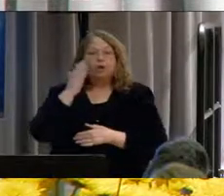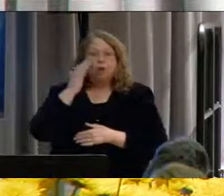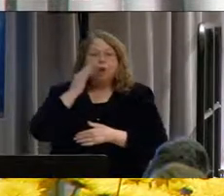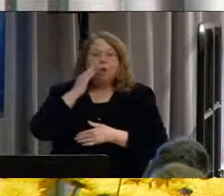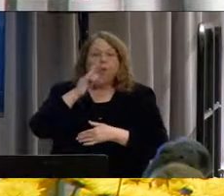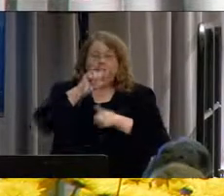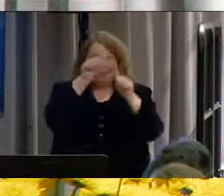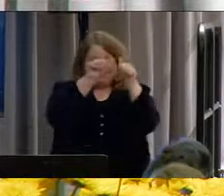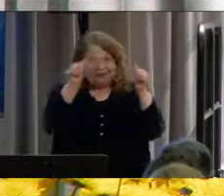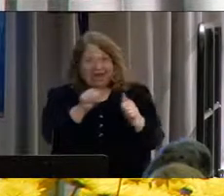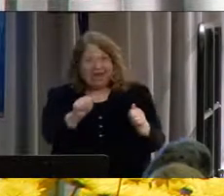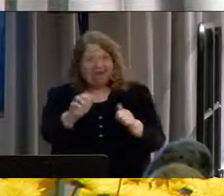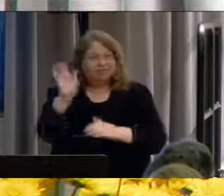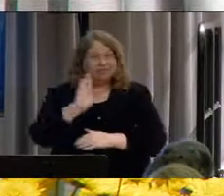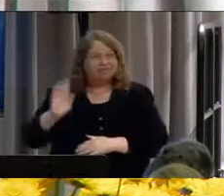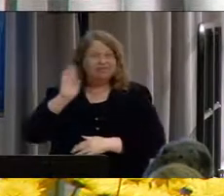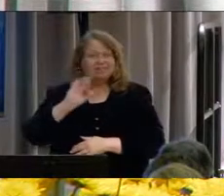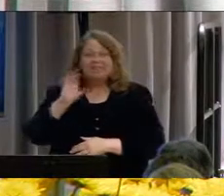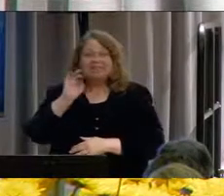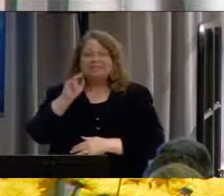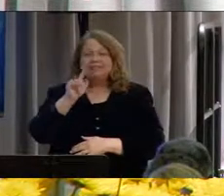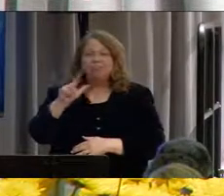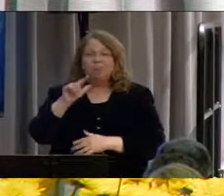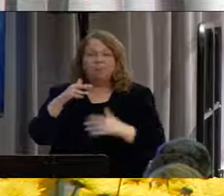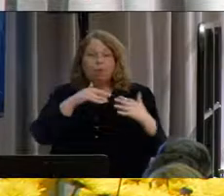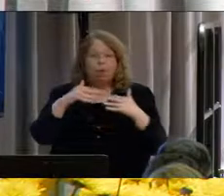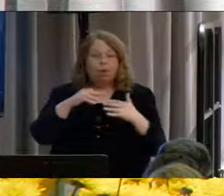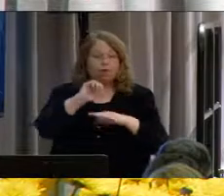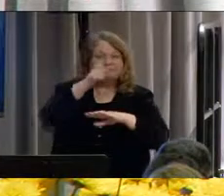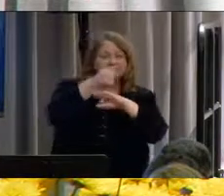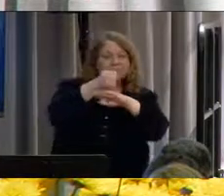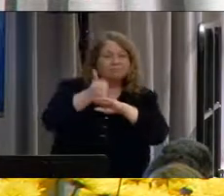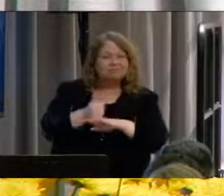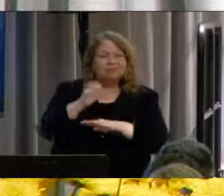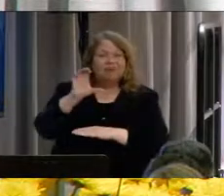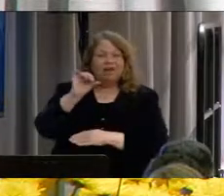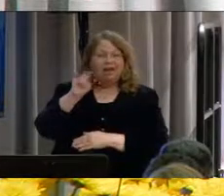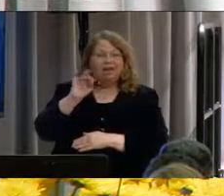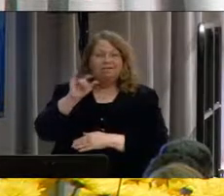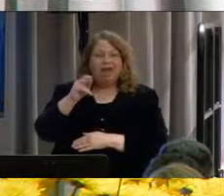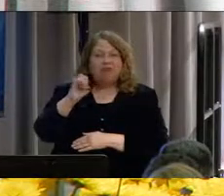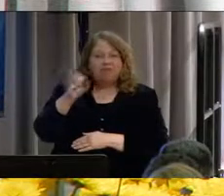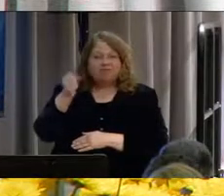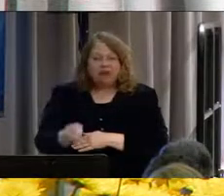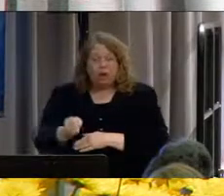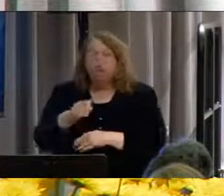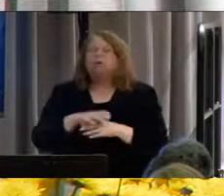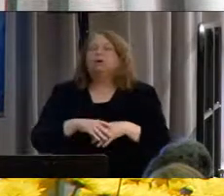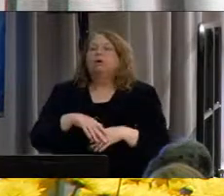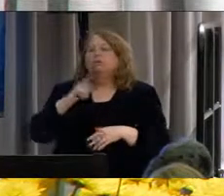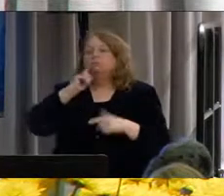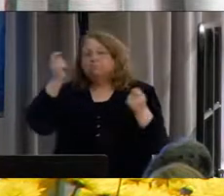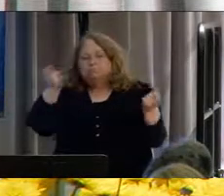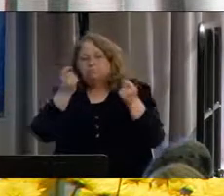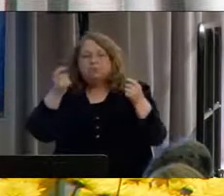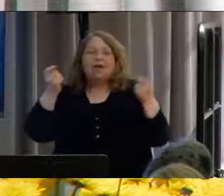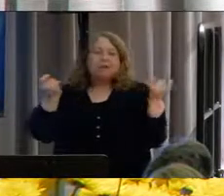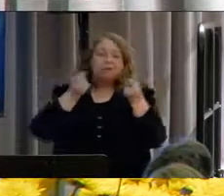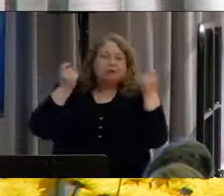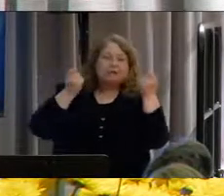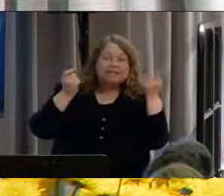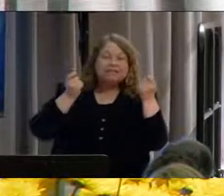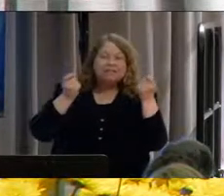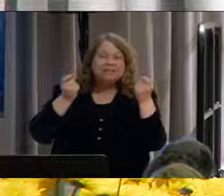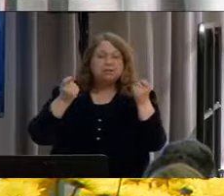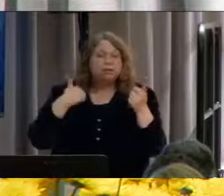are a part of these conversations, historical monuments, anniversary celebrations that continue to come up, and how